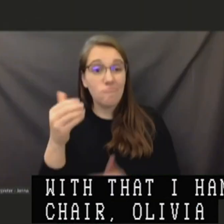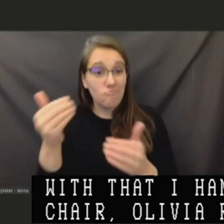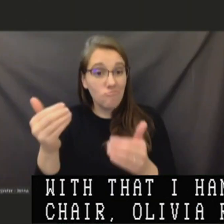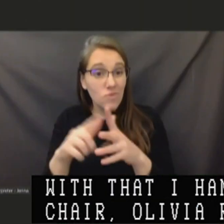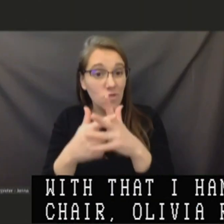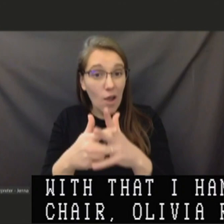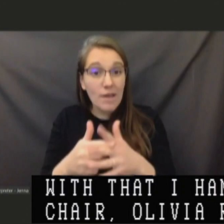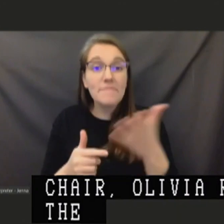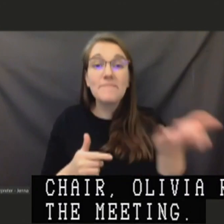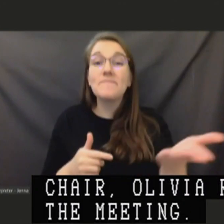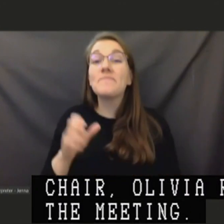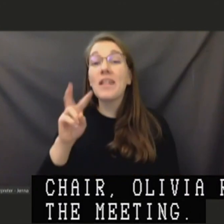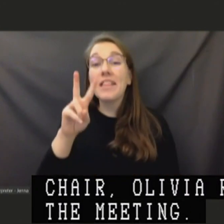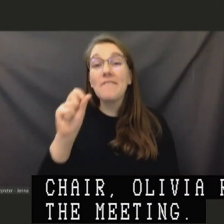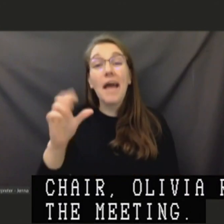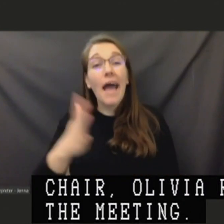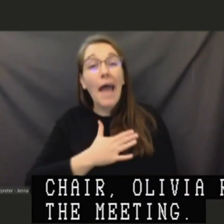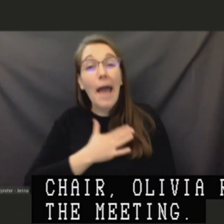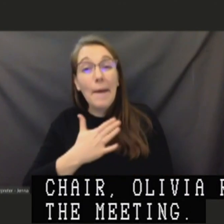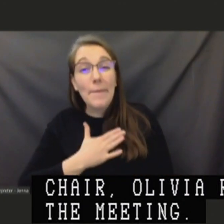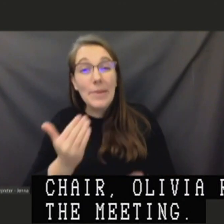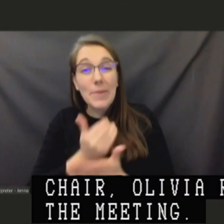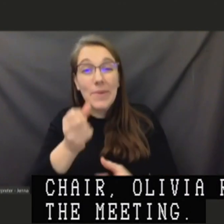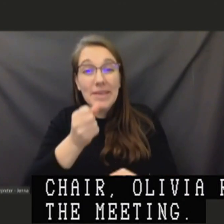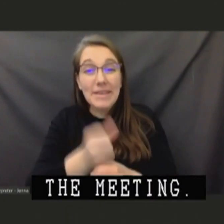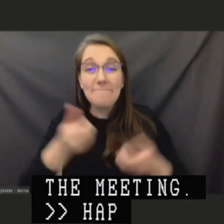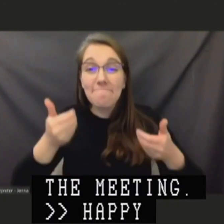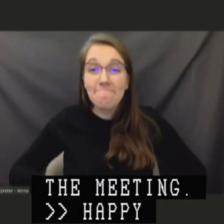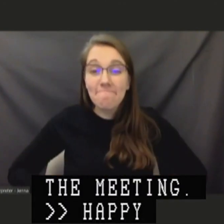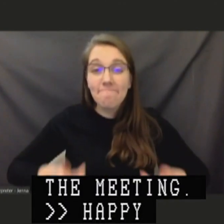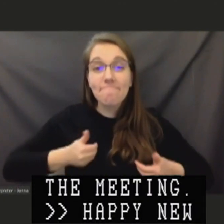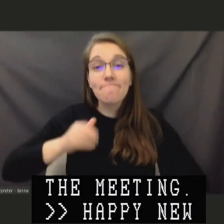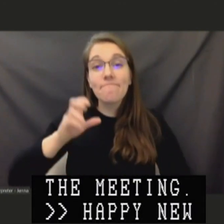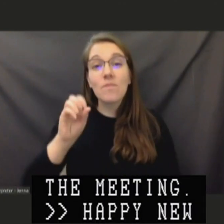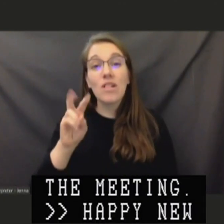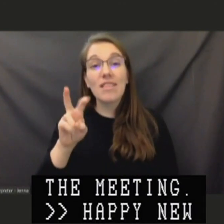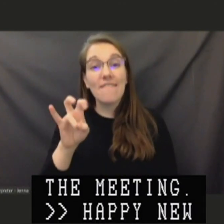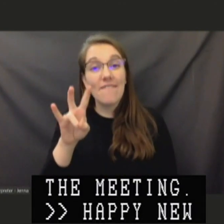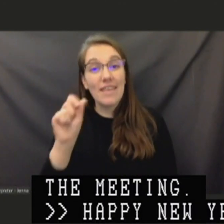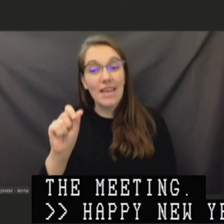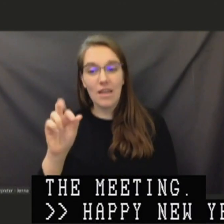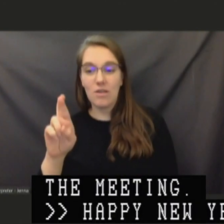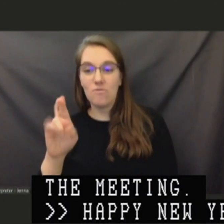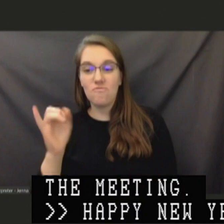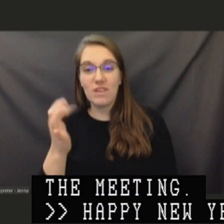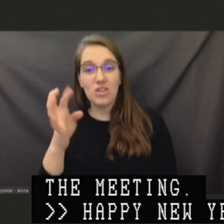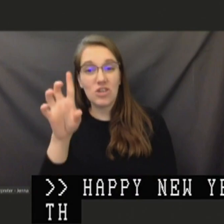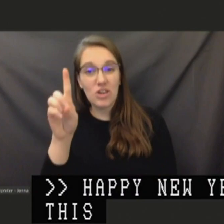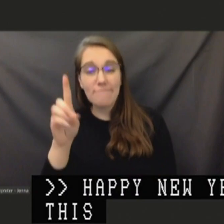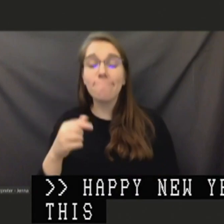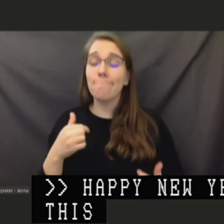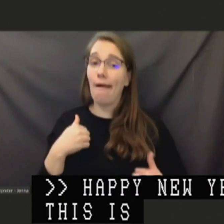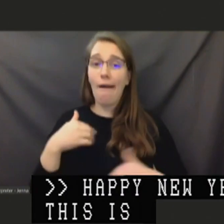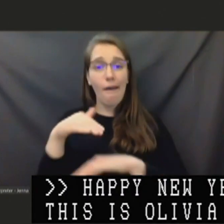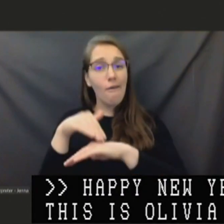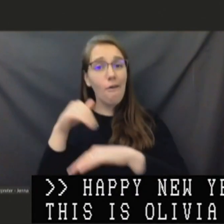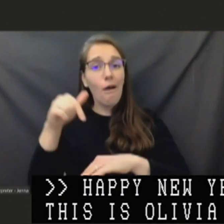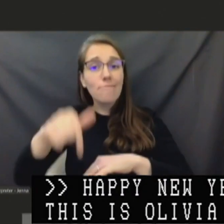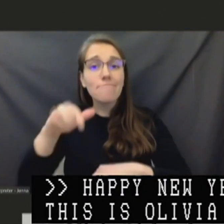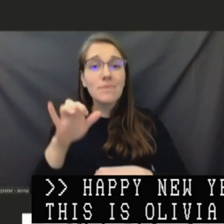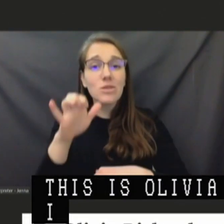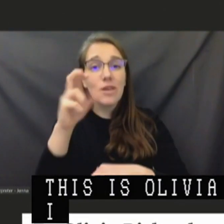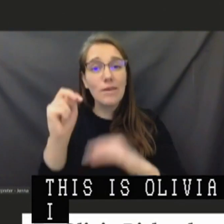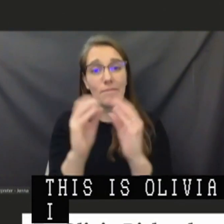Happy New Year. This is Olivia Richard, and I call the January meeting of the